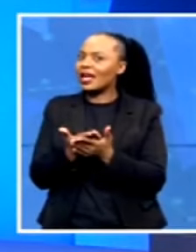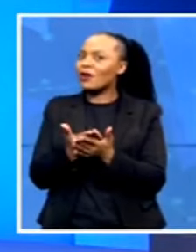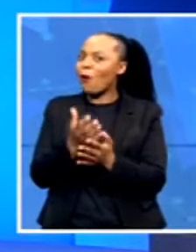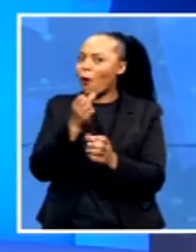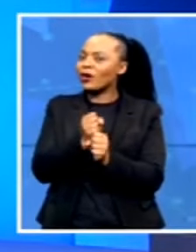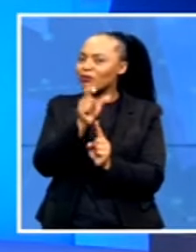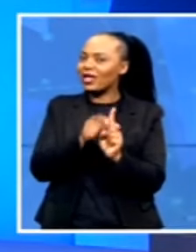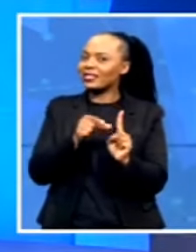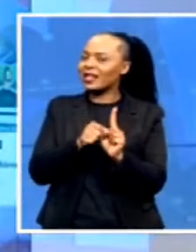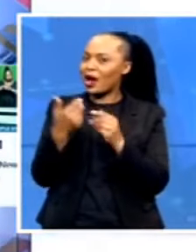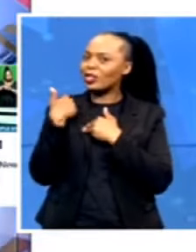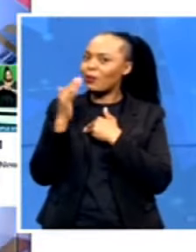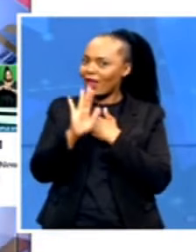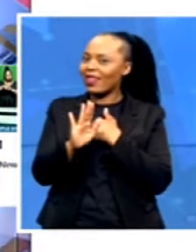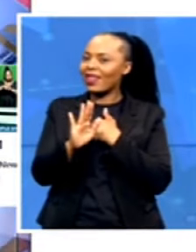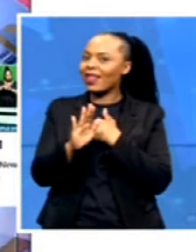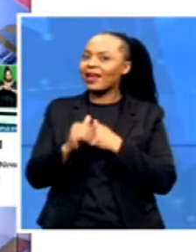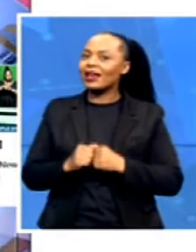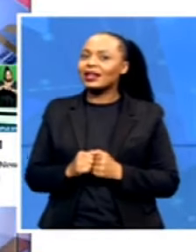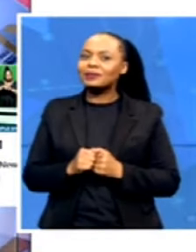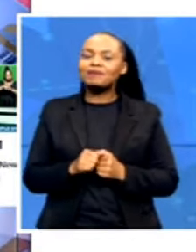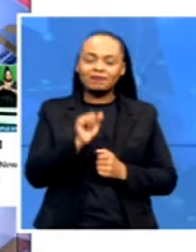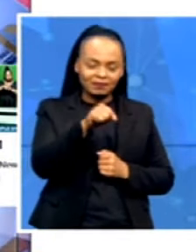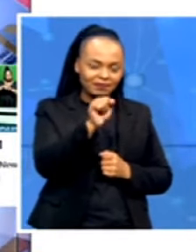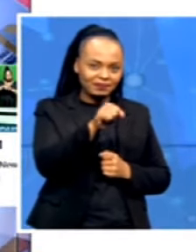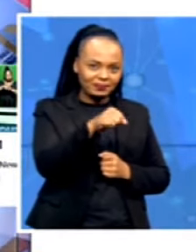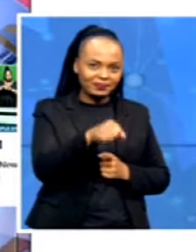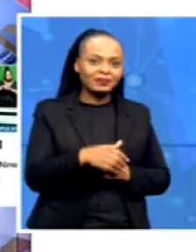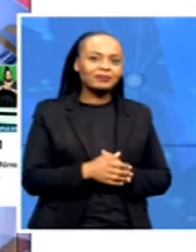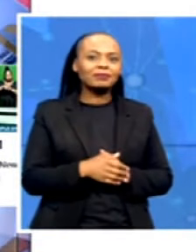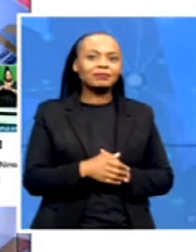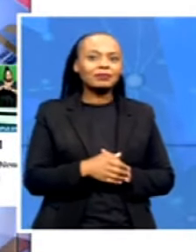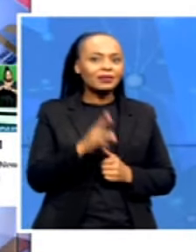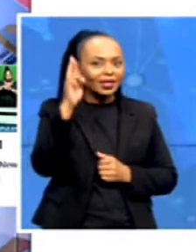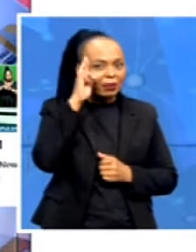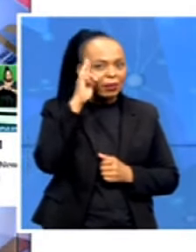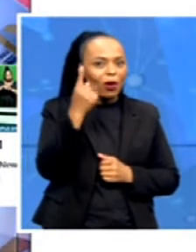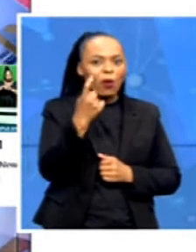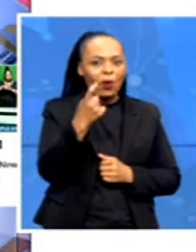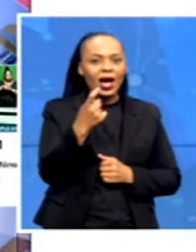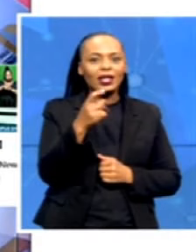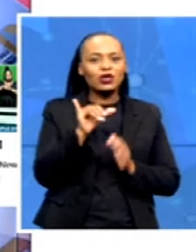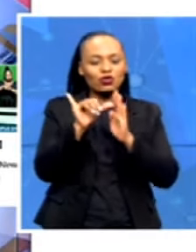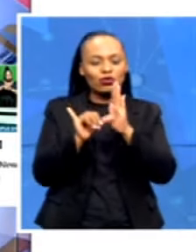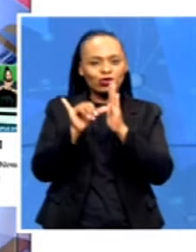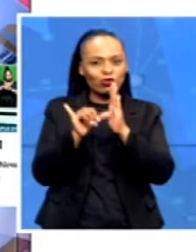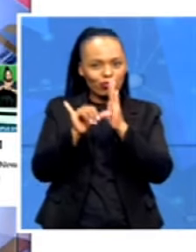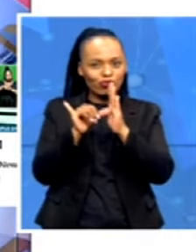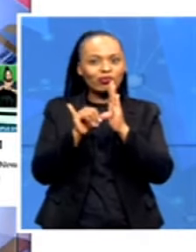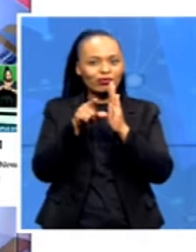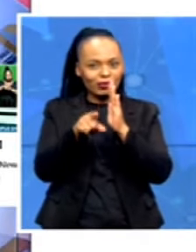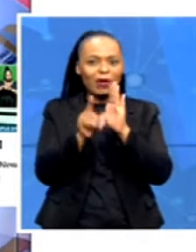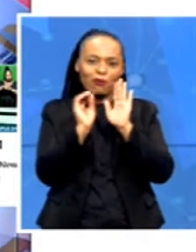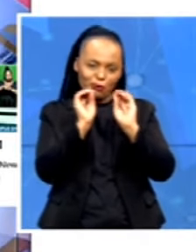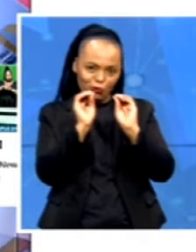that regard. And also remember, we've got one of the biggest YouTube channels in the country. So everything that we put out is literally available